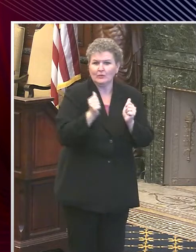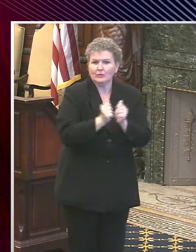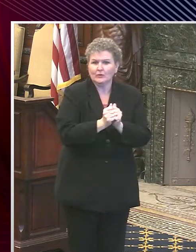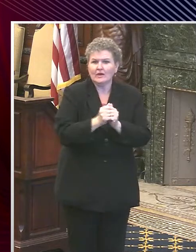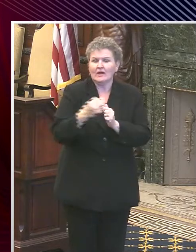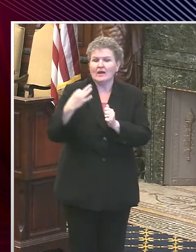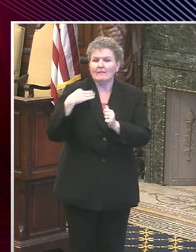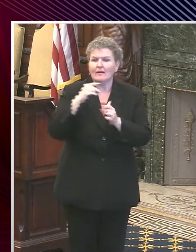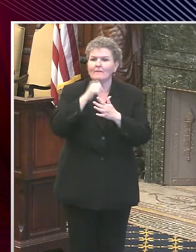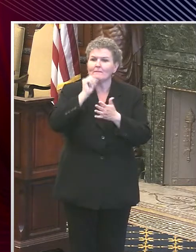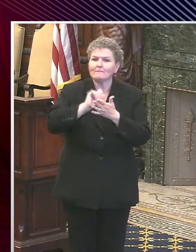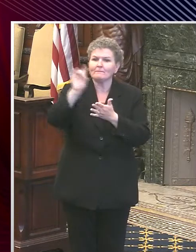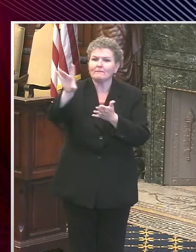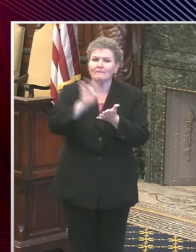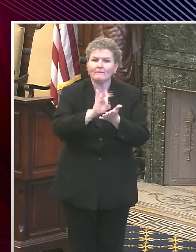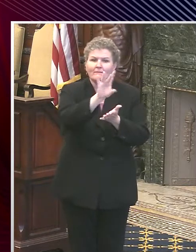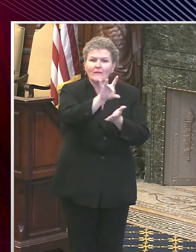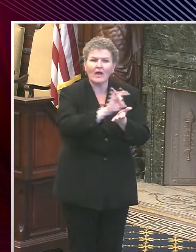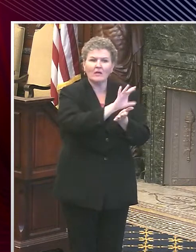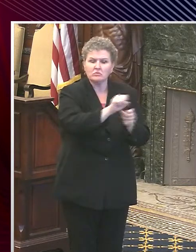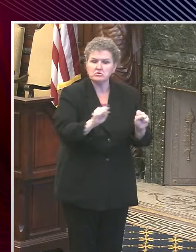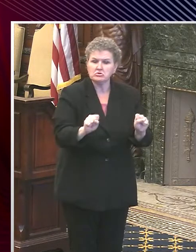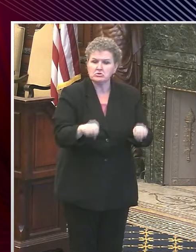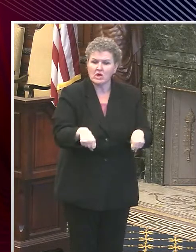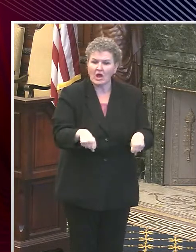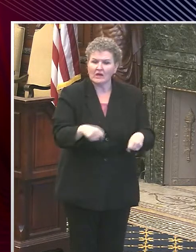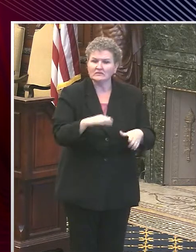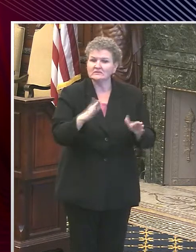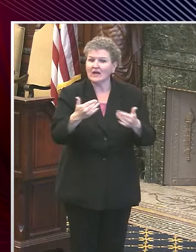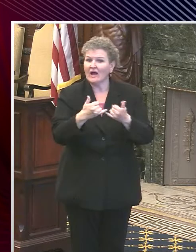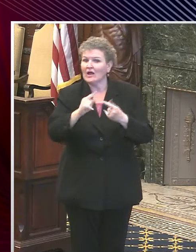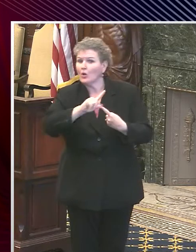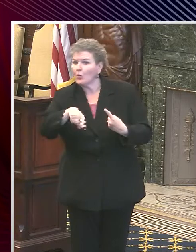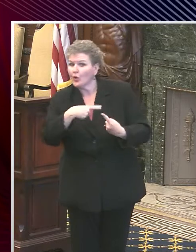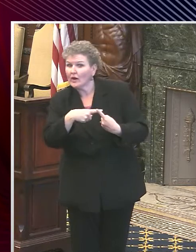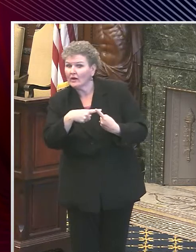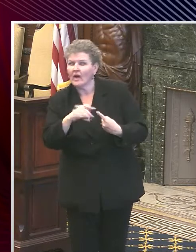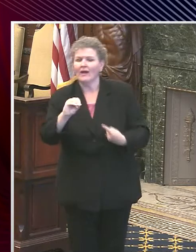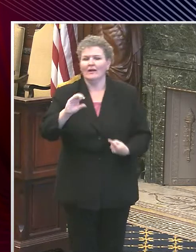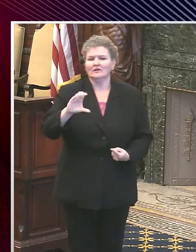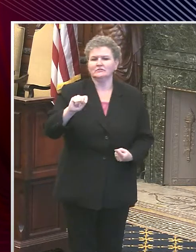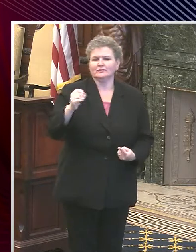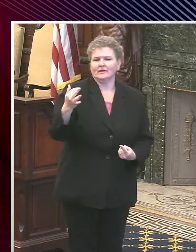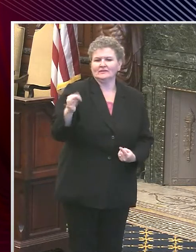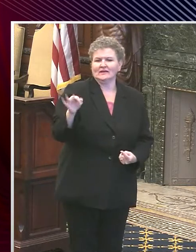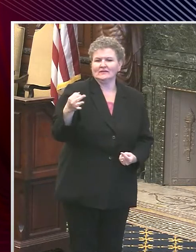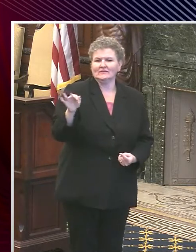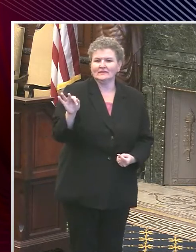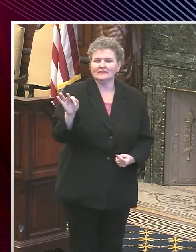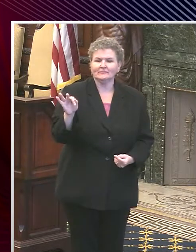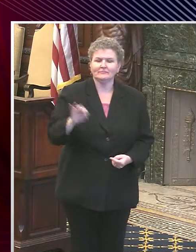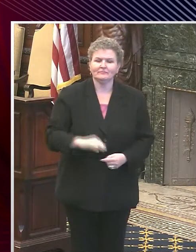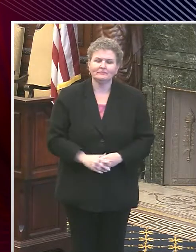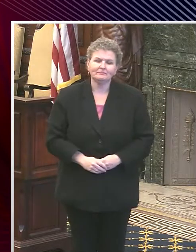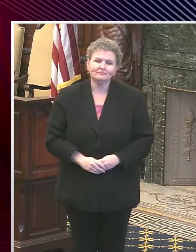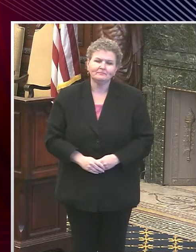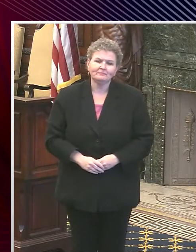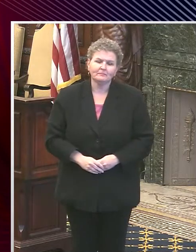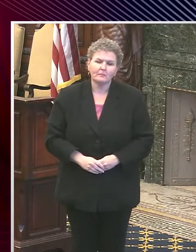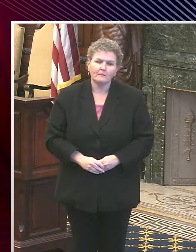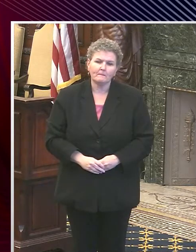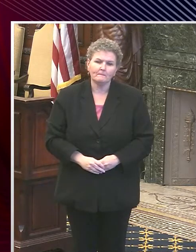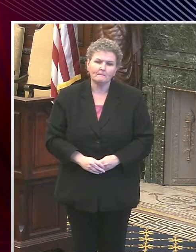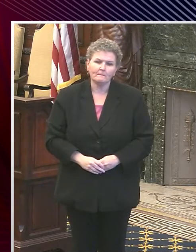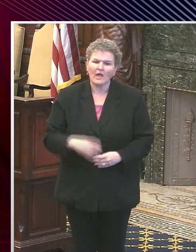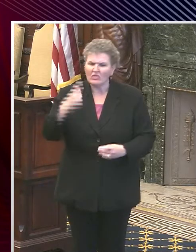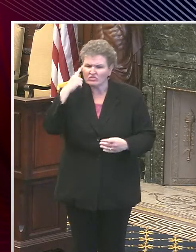ballot. Remember that in Pennsylvania, the deadline to register to vote is October 19th. That may seem like you have plenty of